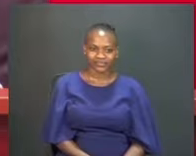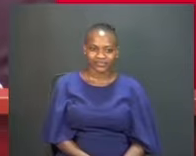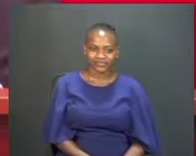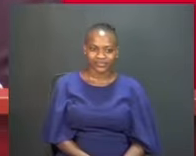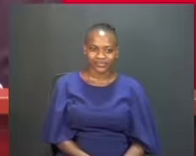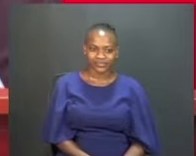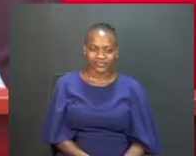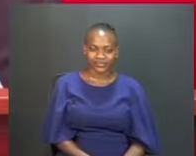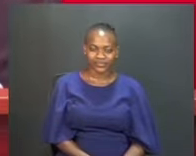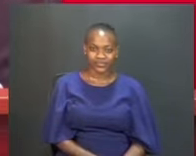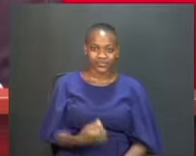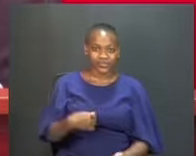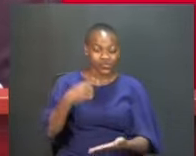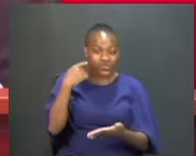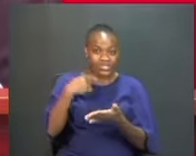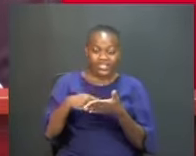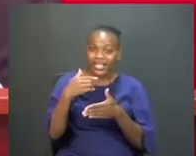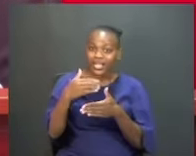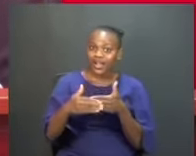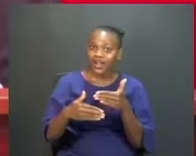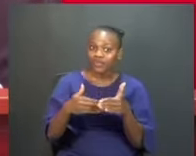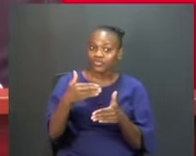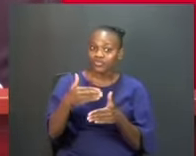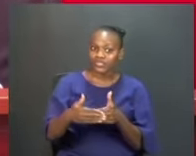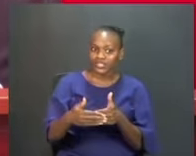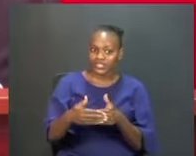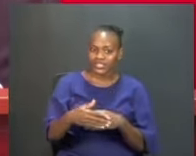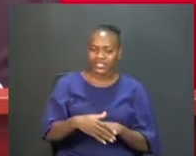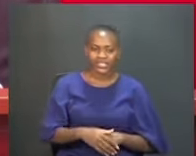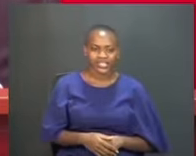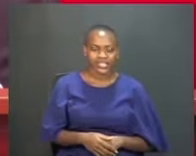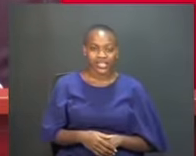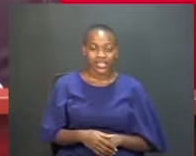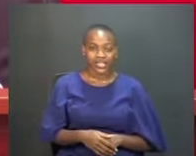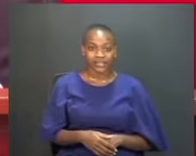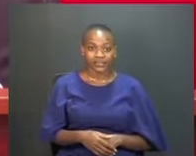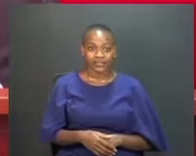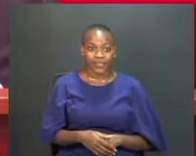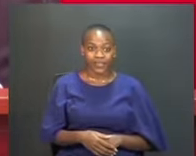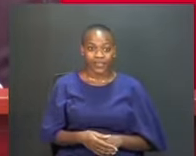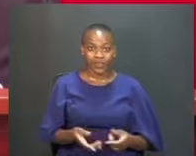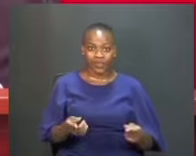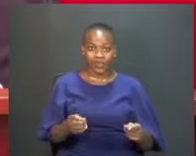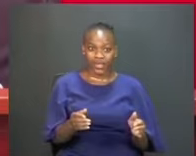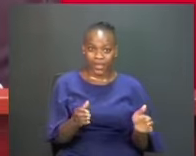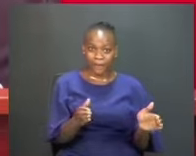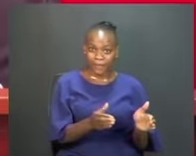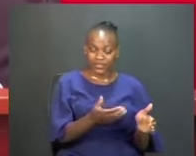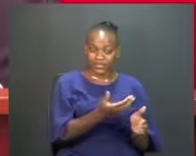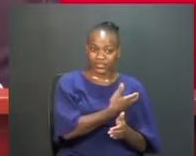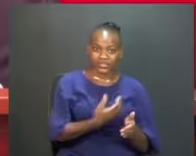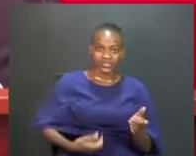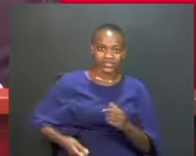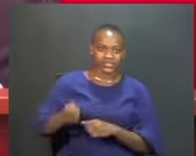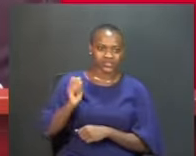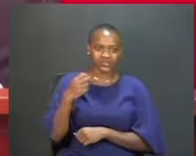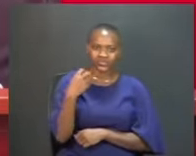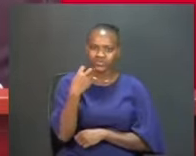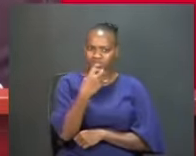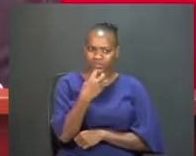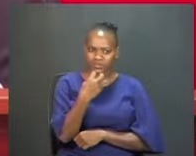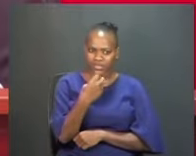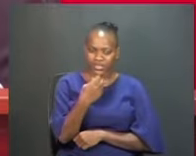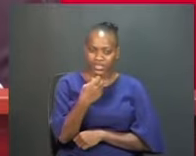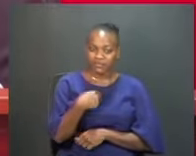We've gone through this process. And in fact, when the minority chief whip spoke, and